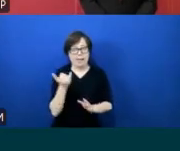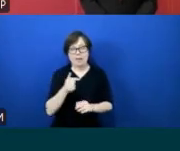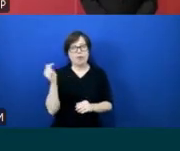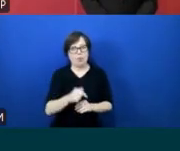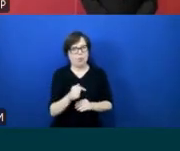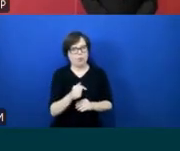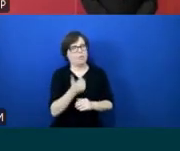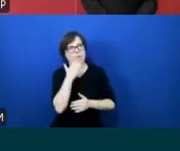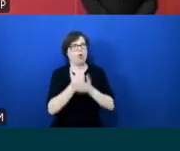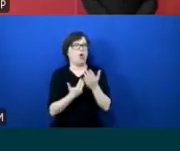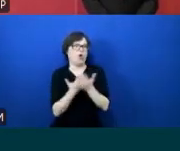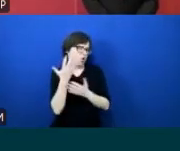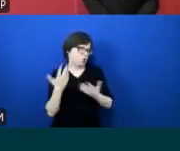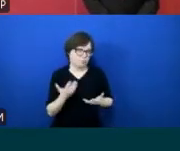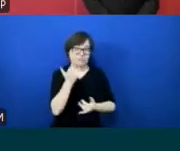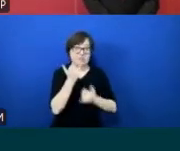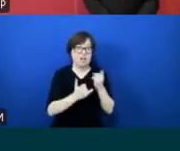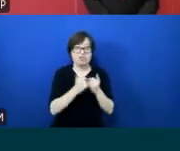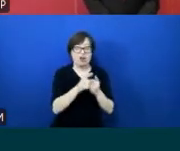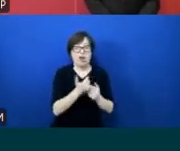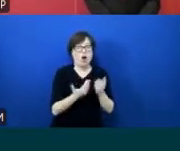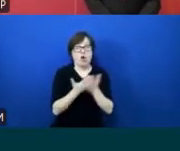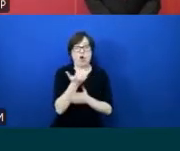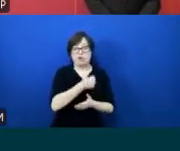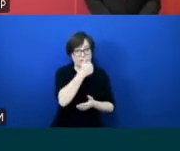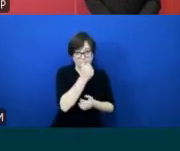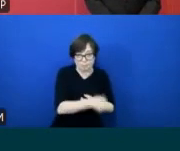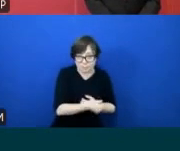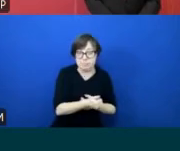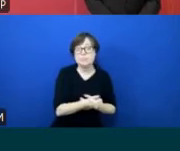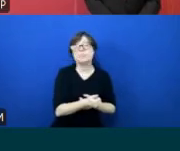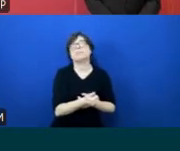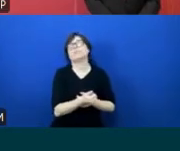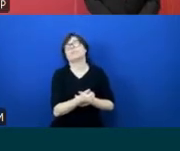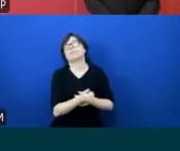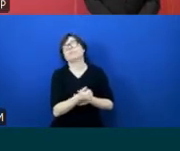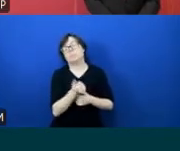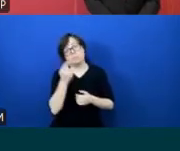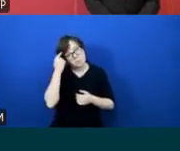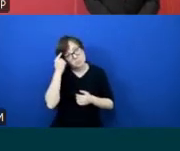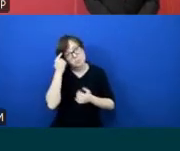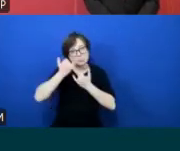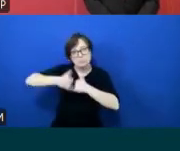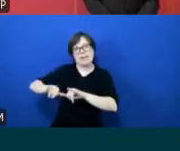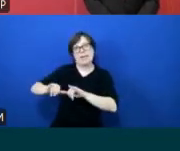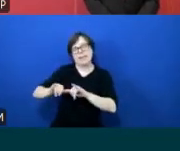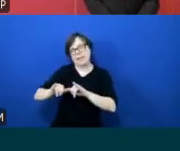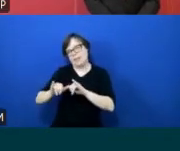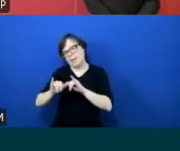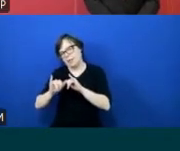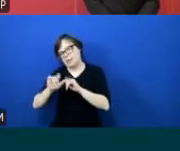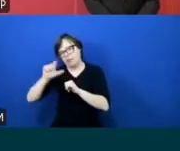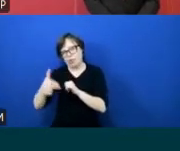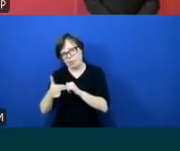not possible to do it through greenery, then thinking about some other shading options,